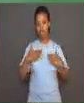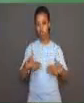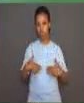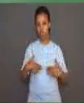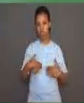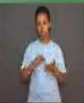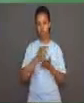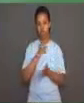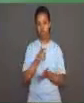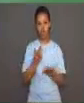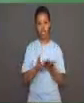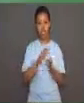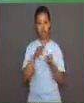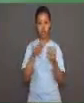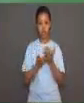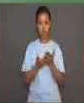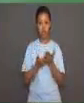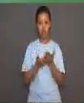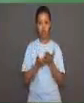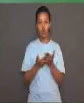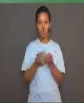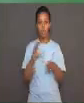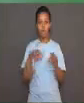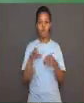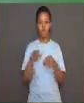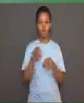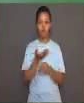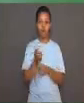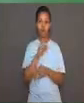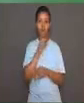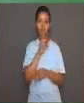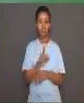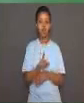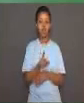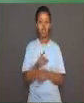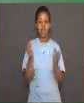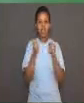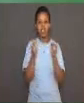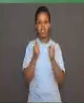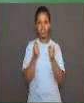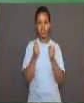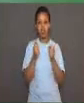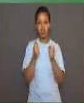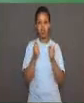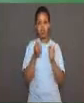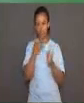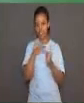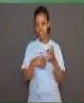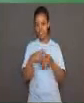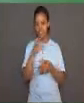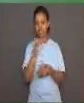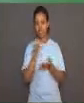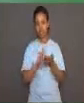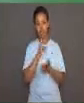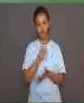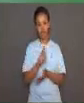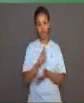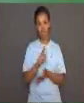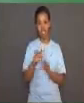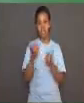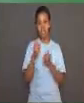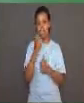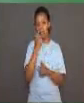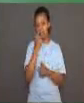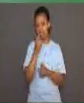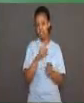the surface area of the body that was exposed to the cold. Another adaptation was